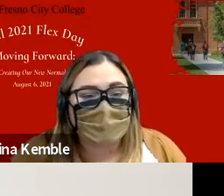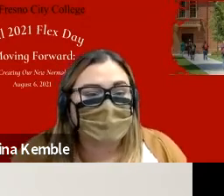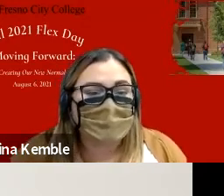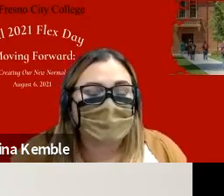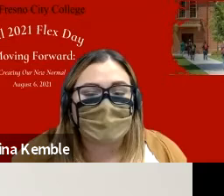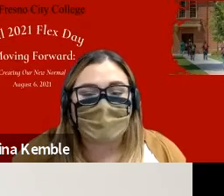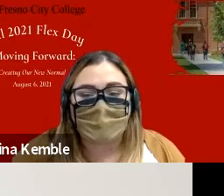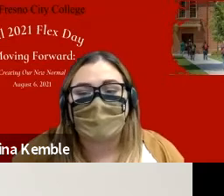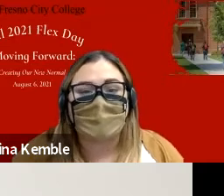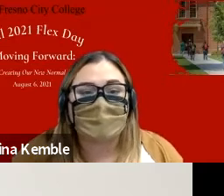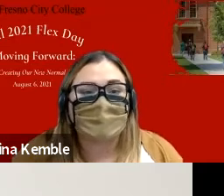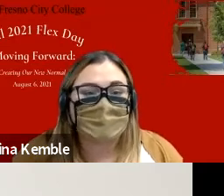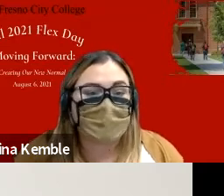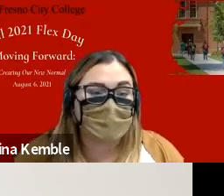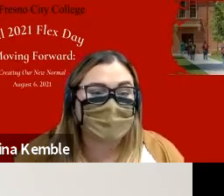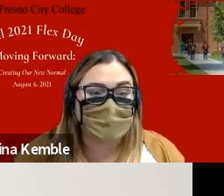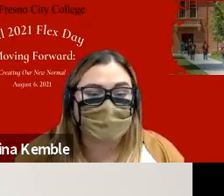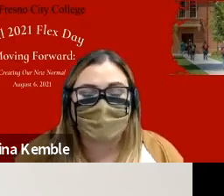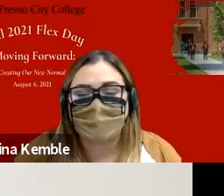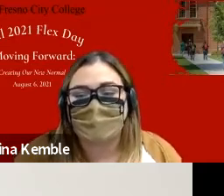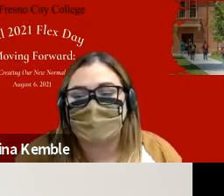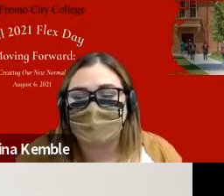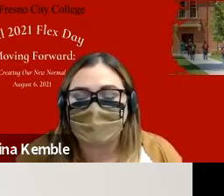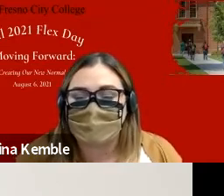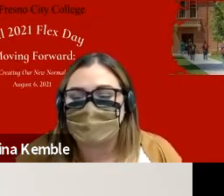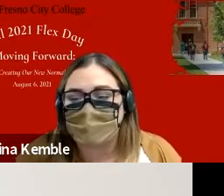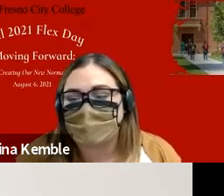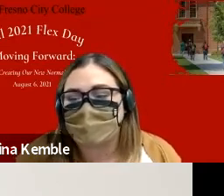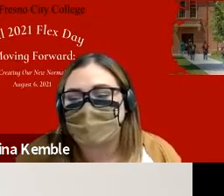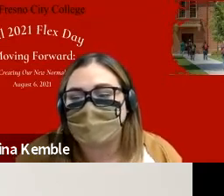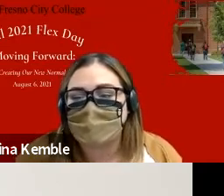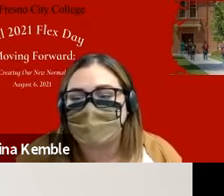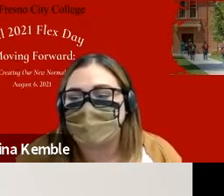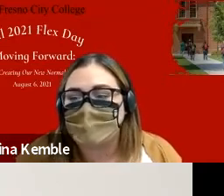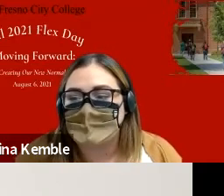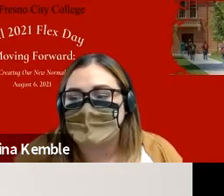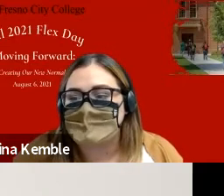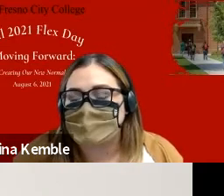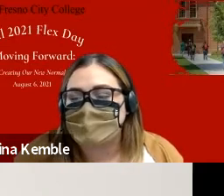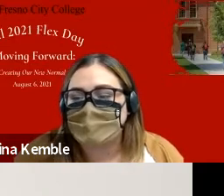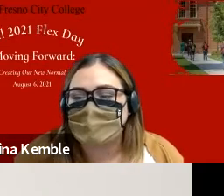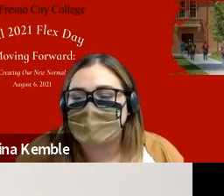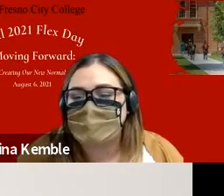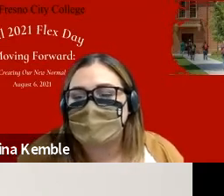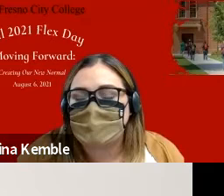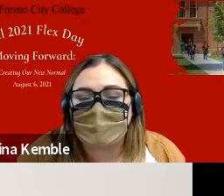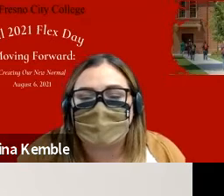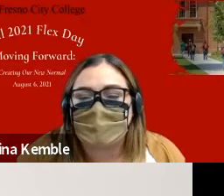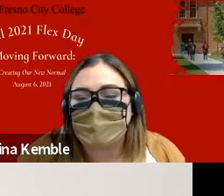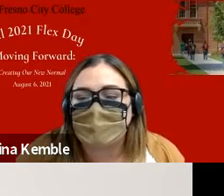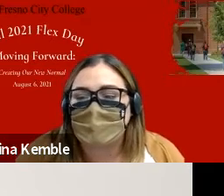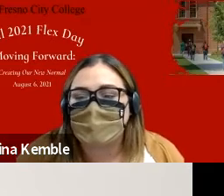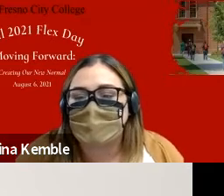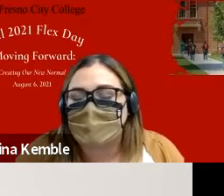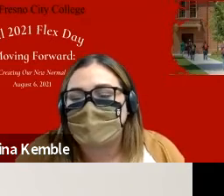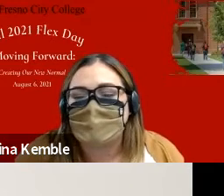of time working on this part of the year and this part of our plan. And so we really appreciate it if you could read